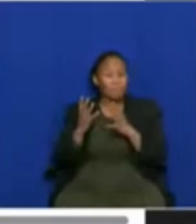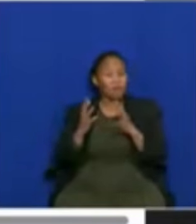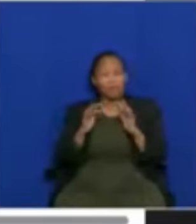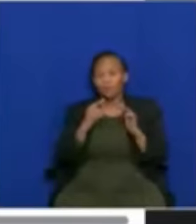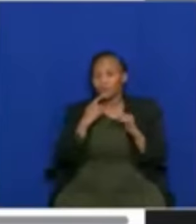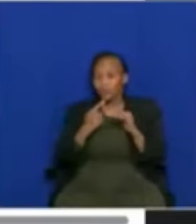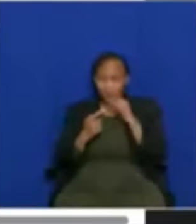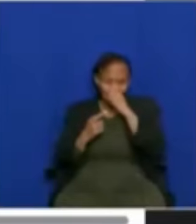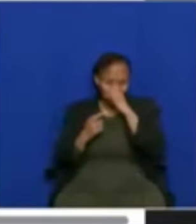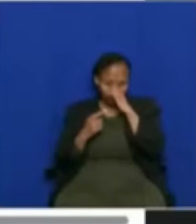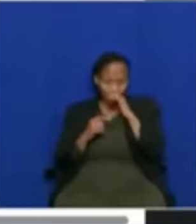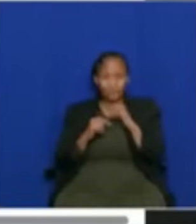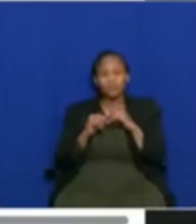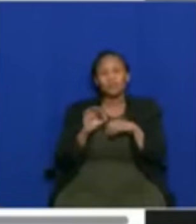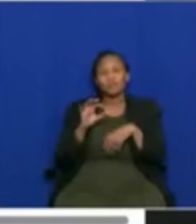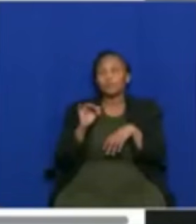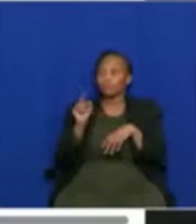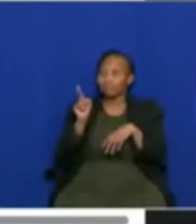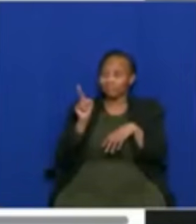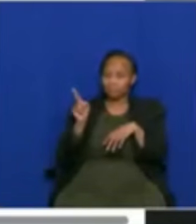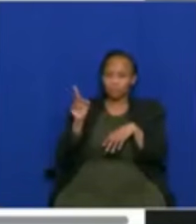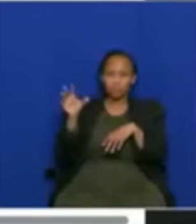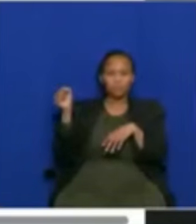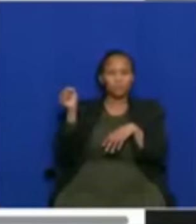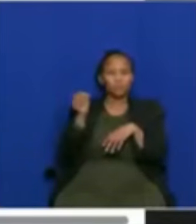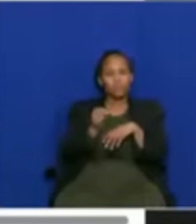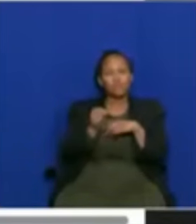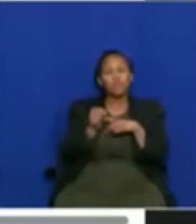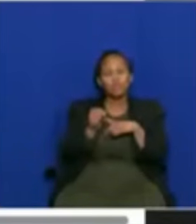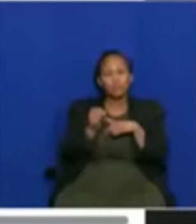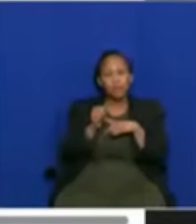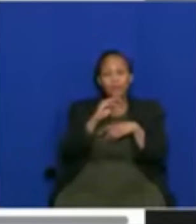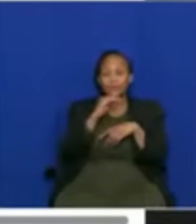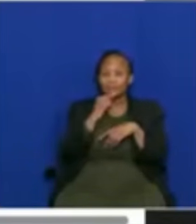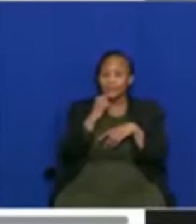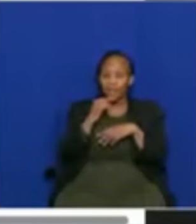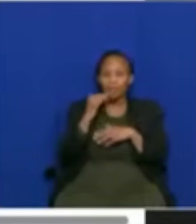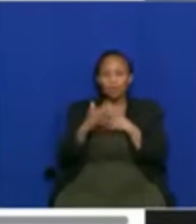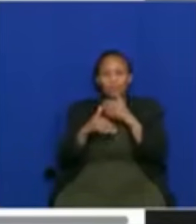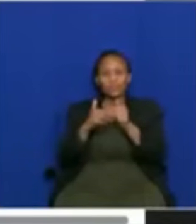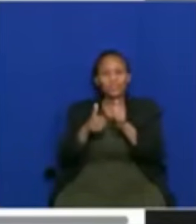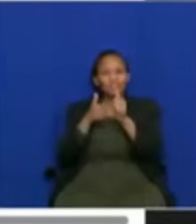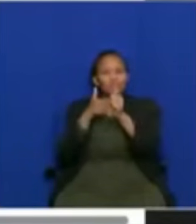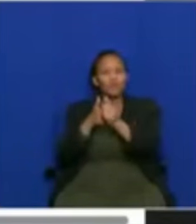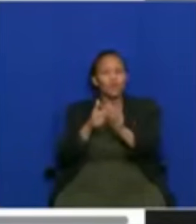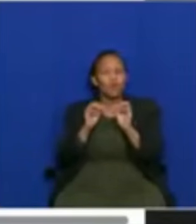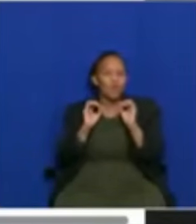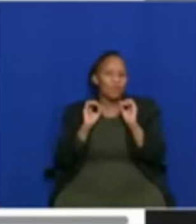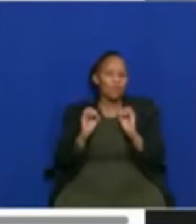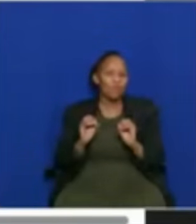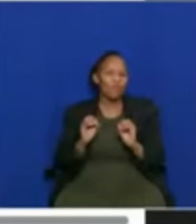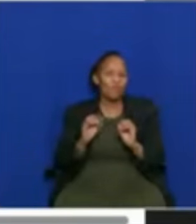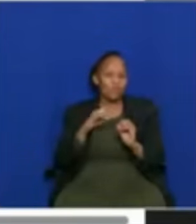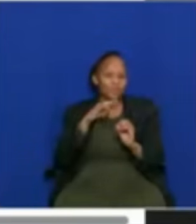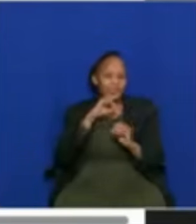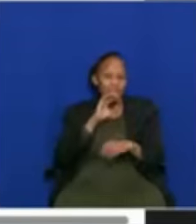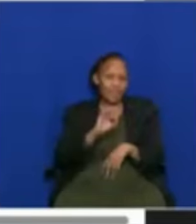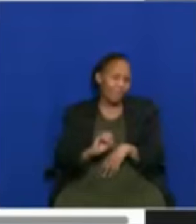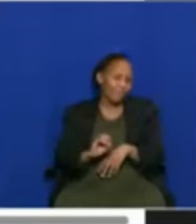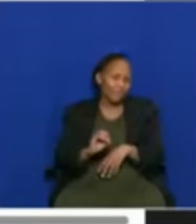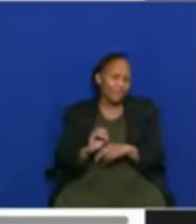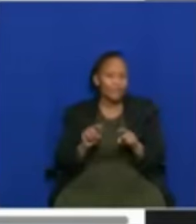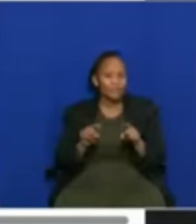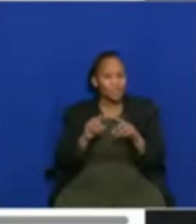Mukwele was as a result of manipulated processes, recruitment processes and vetting processes. You are